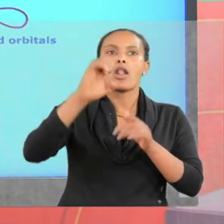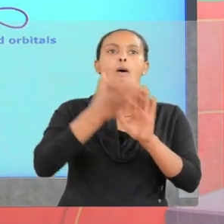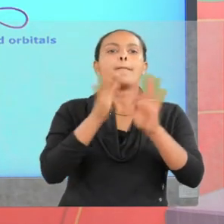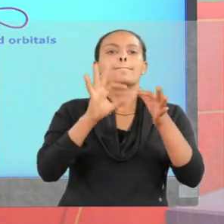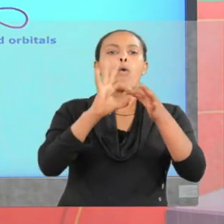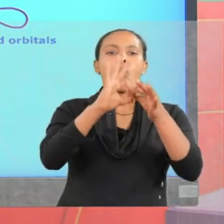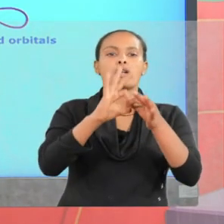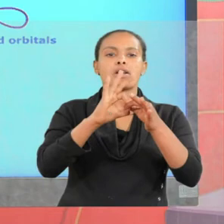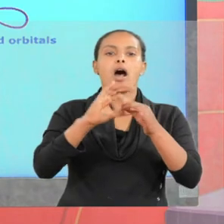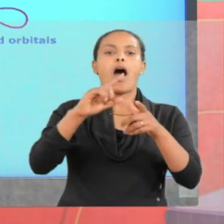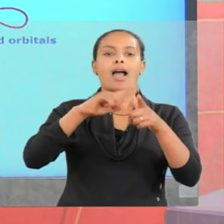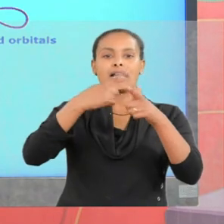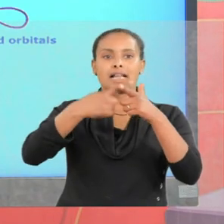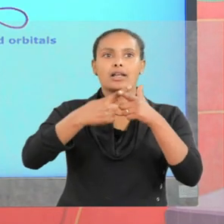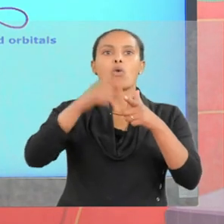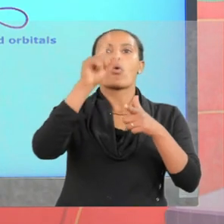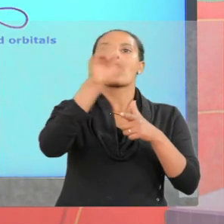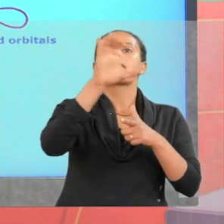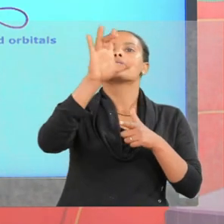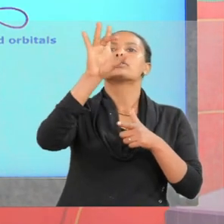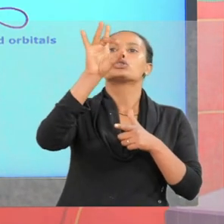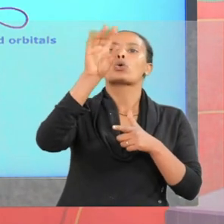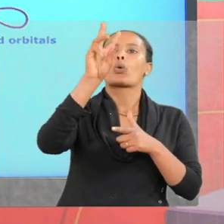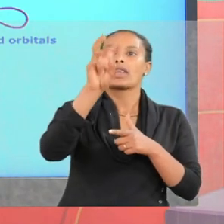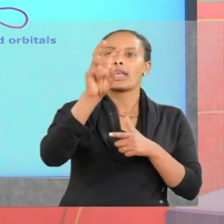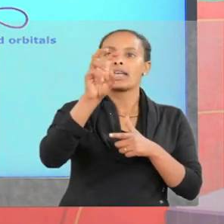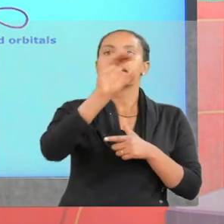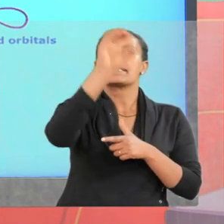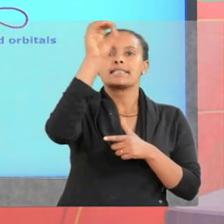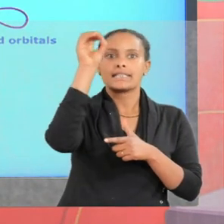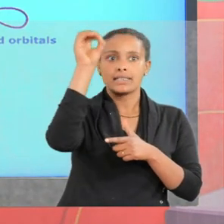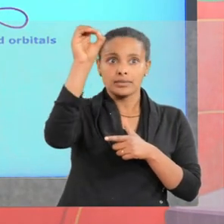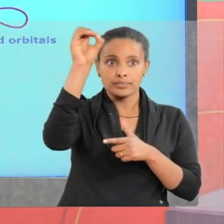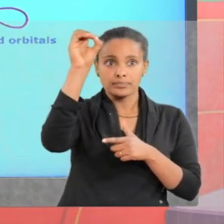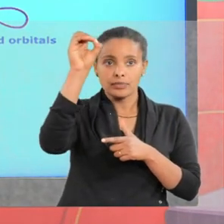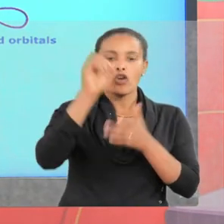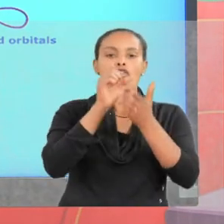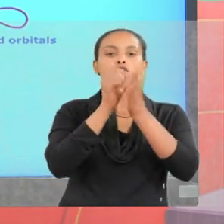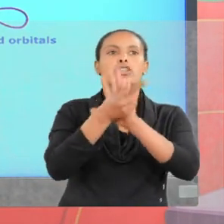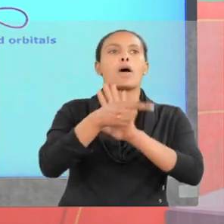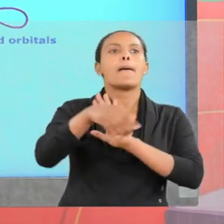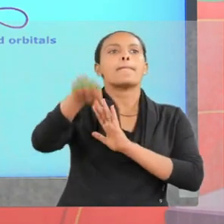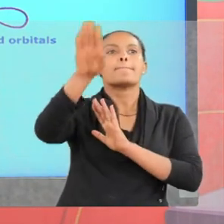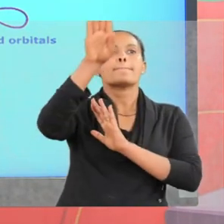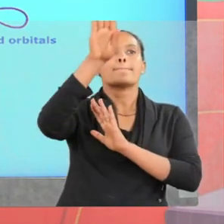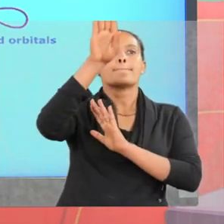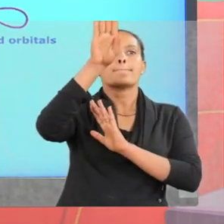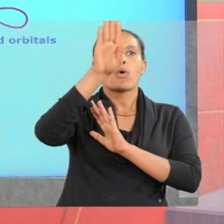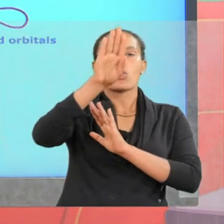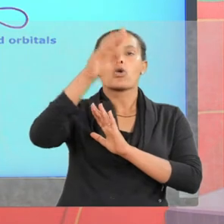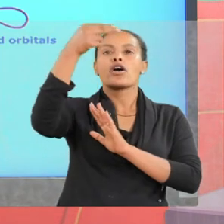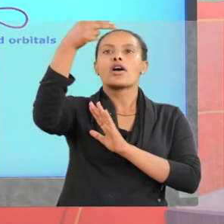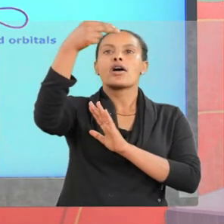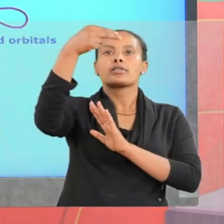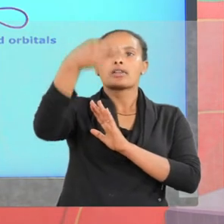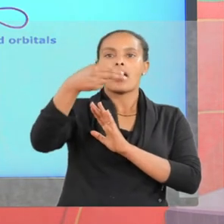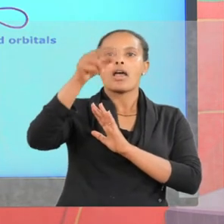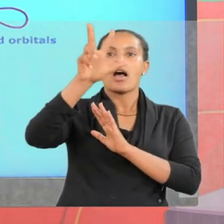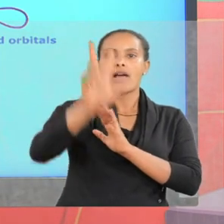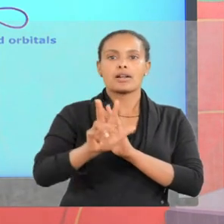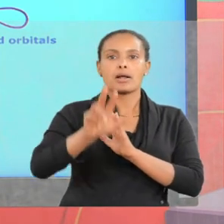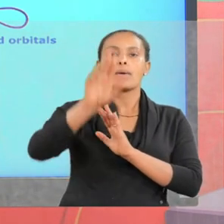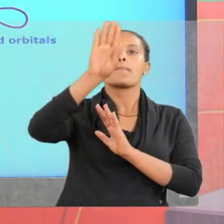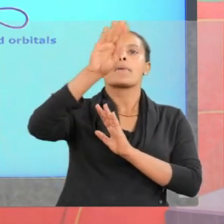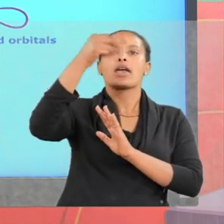bond angle 120 degrees. For example, boron trihydride,